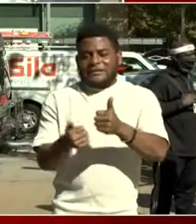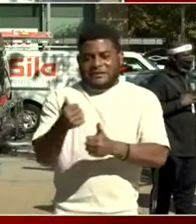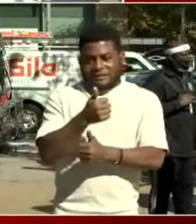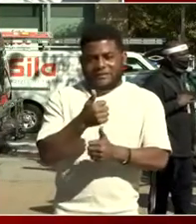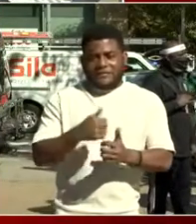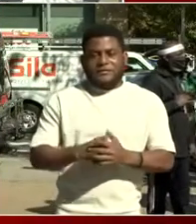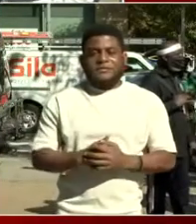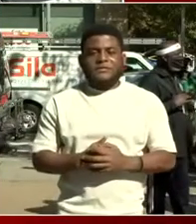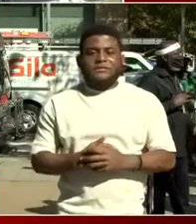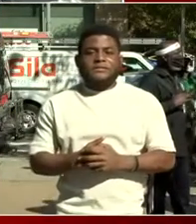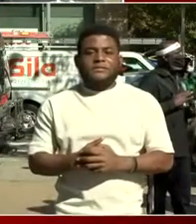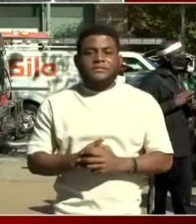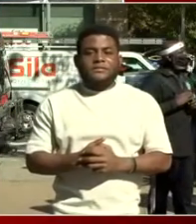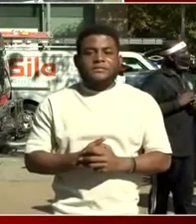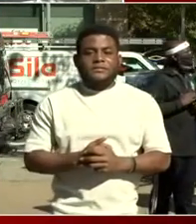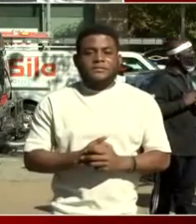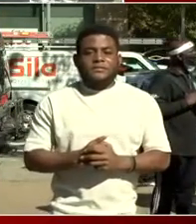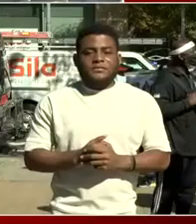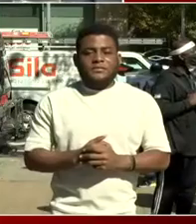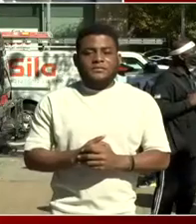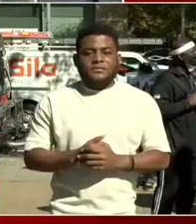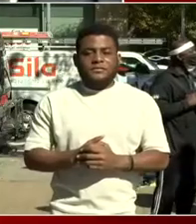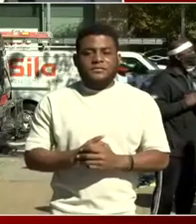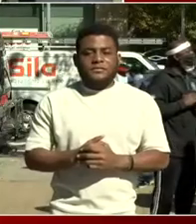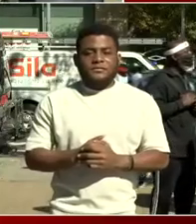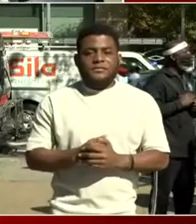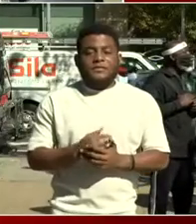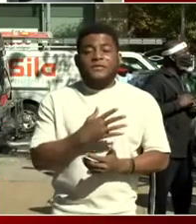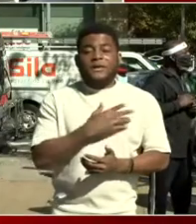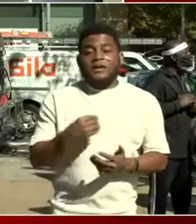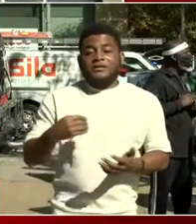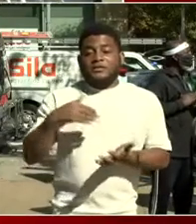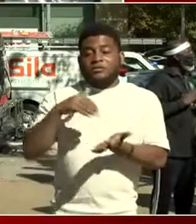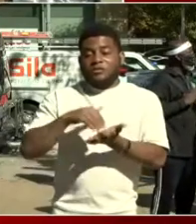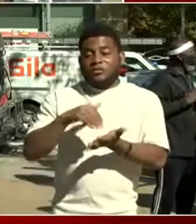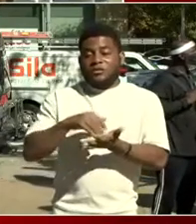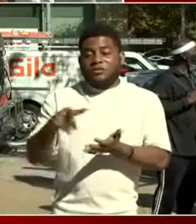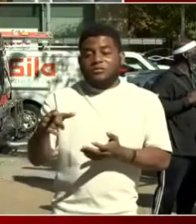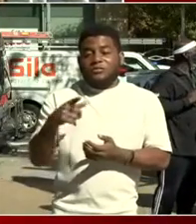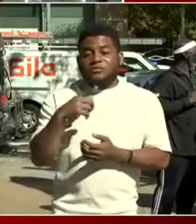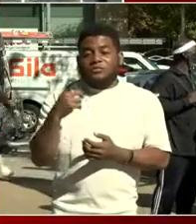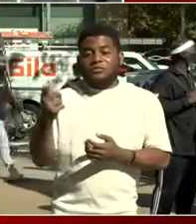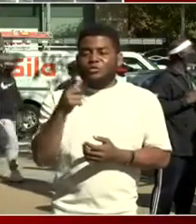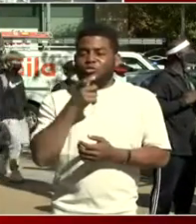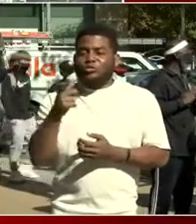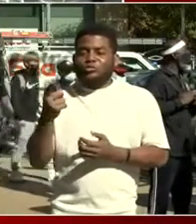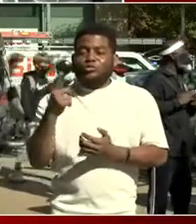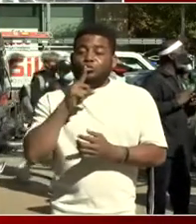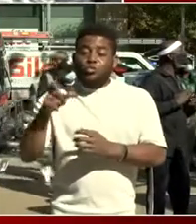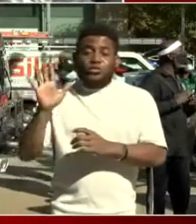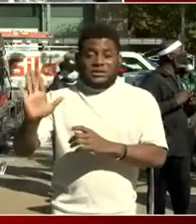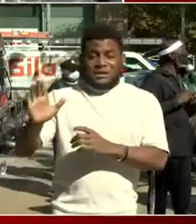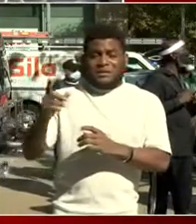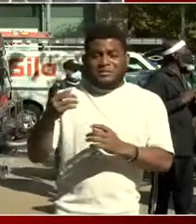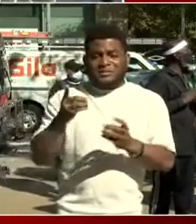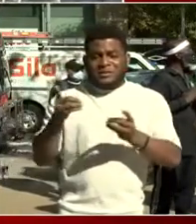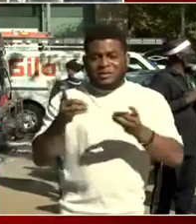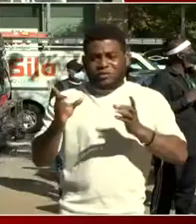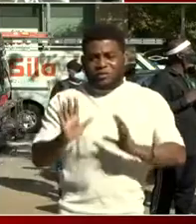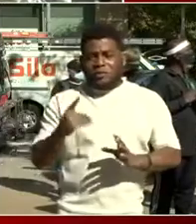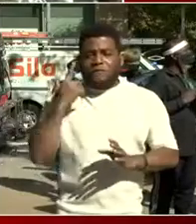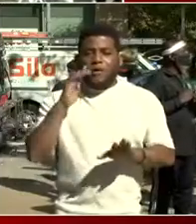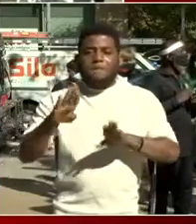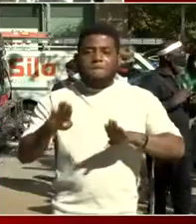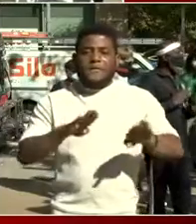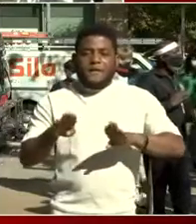Commander, Dr. Barbara Bazron, who is the Director of the District's Department of Behavioral Services,